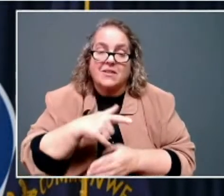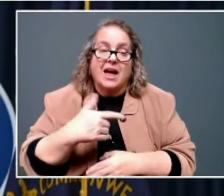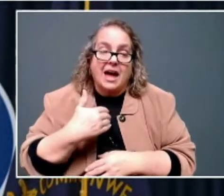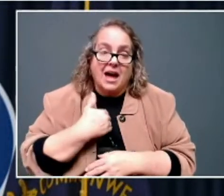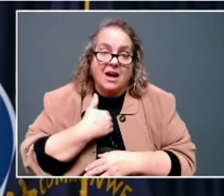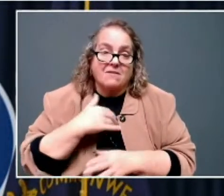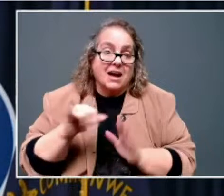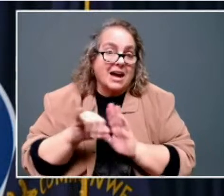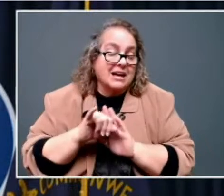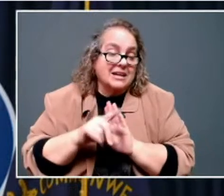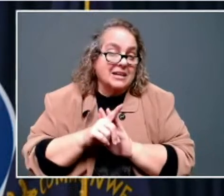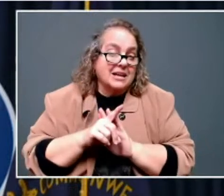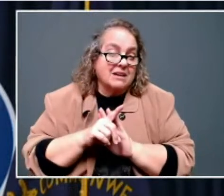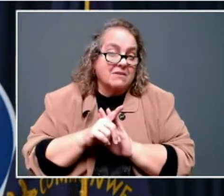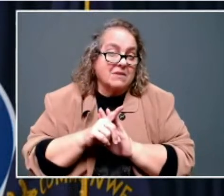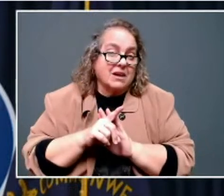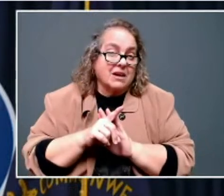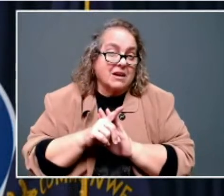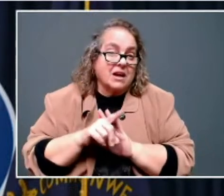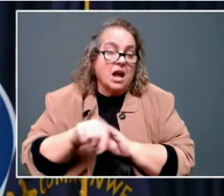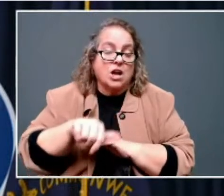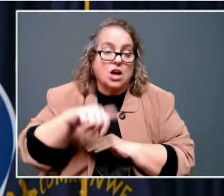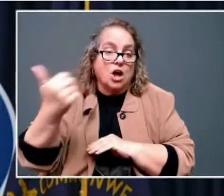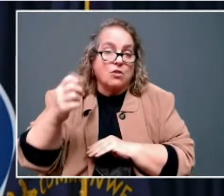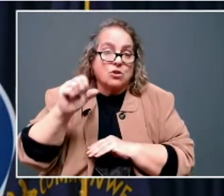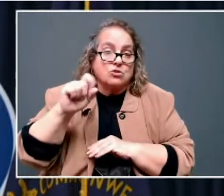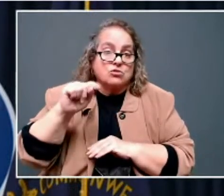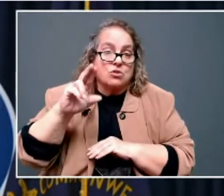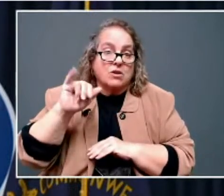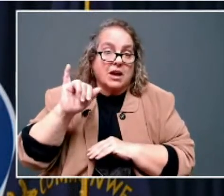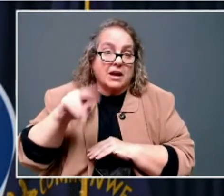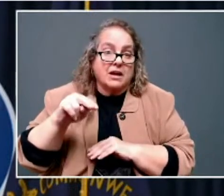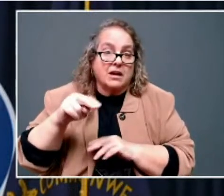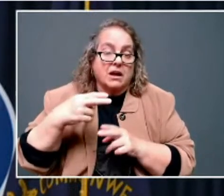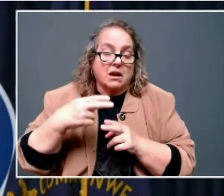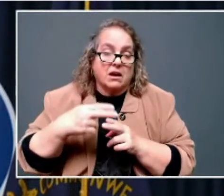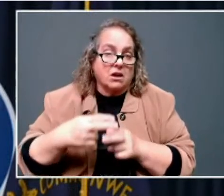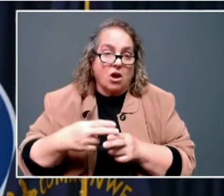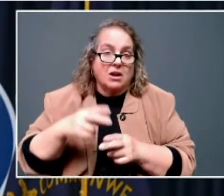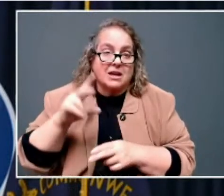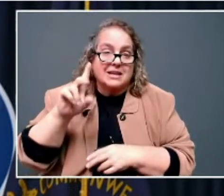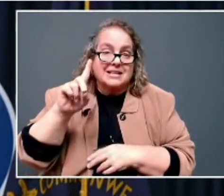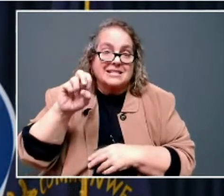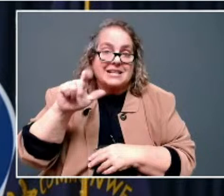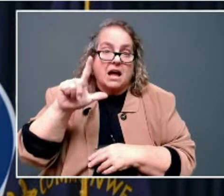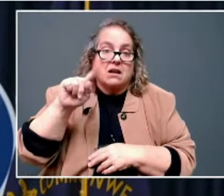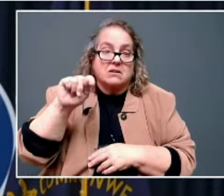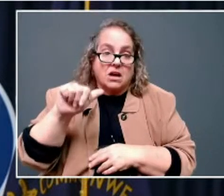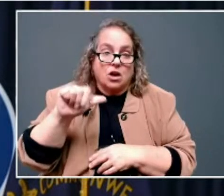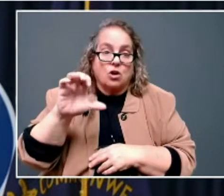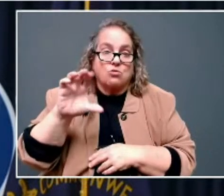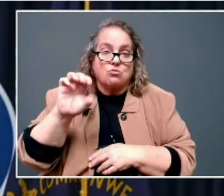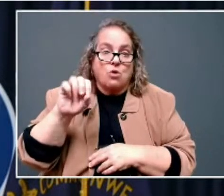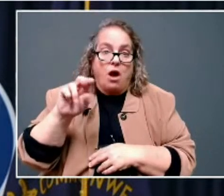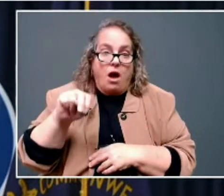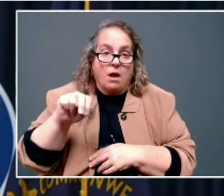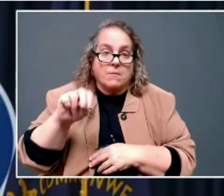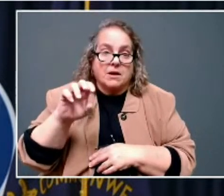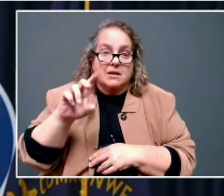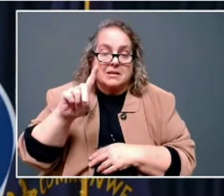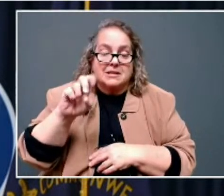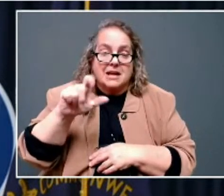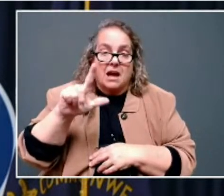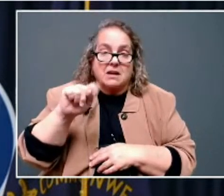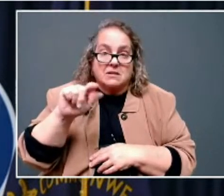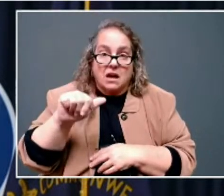identified the strain called the the Deltacron, rather. The Deltacron. The combination of